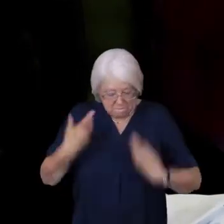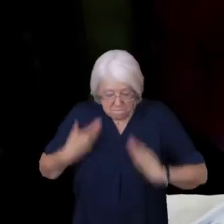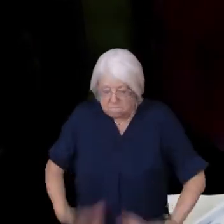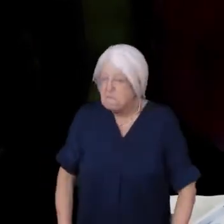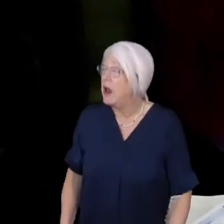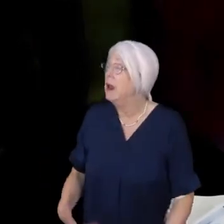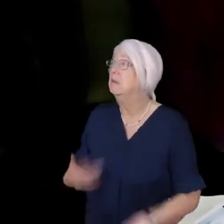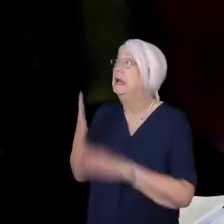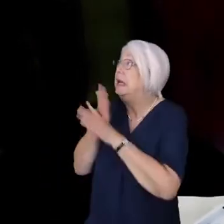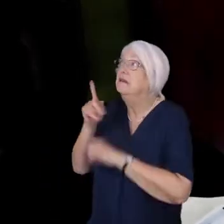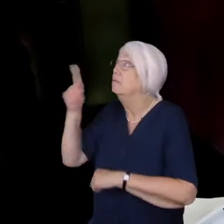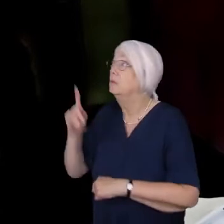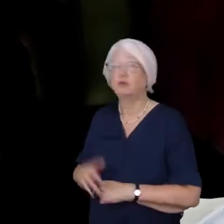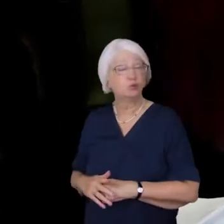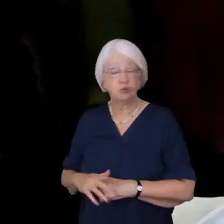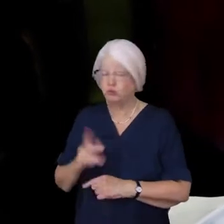My frame was not hidden from you